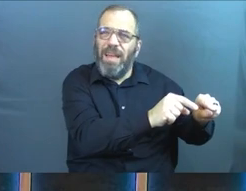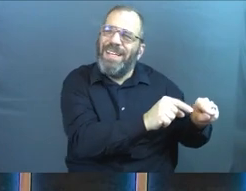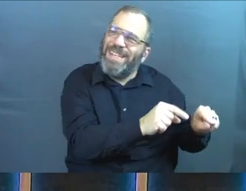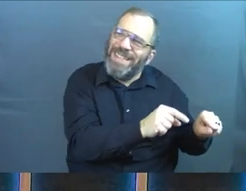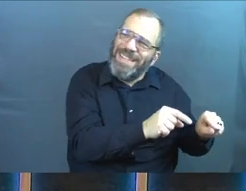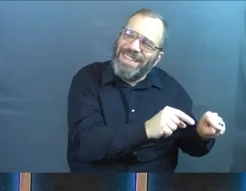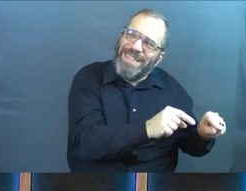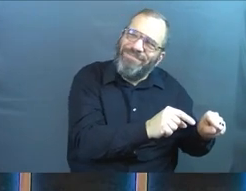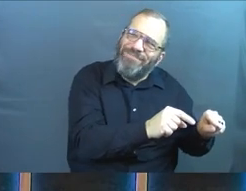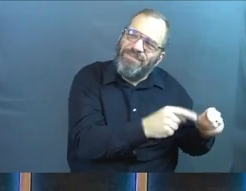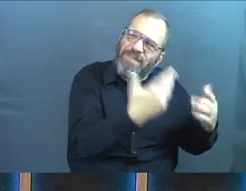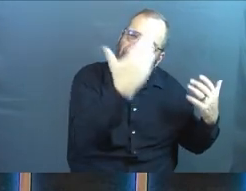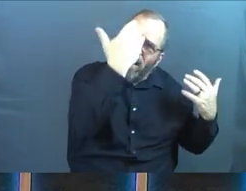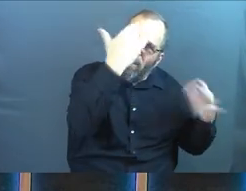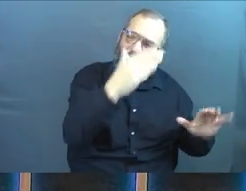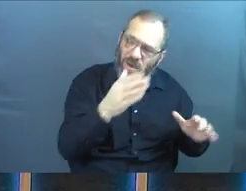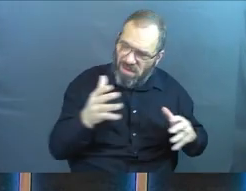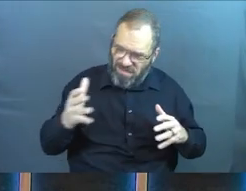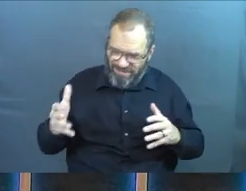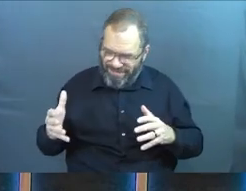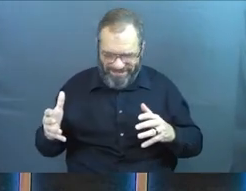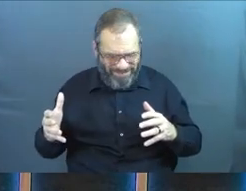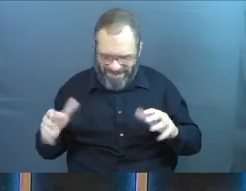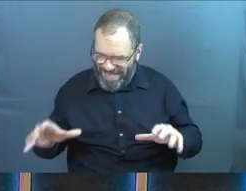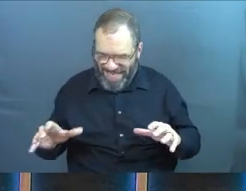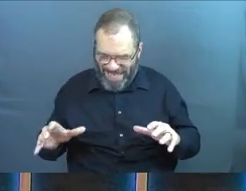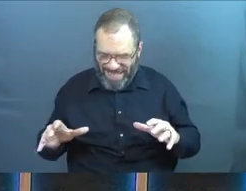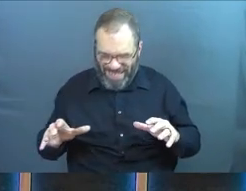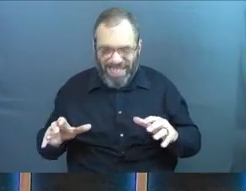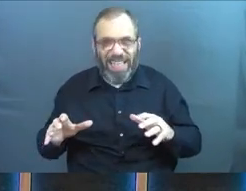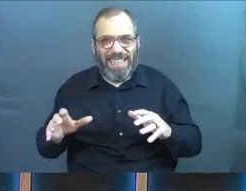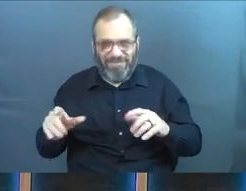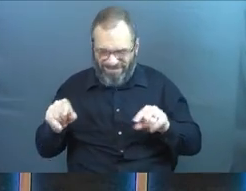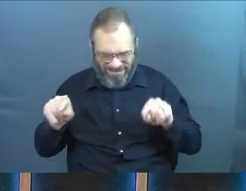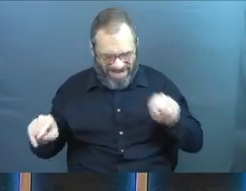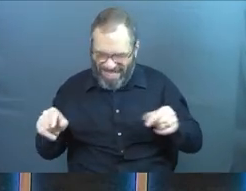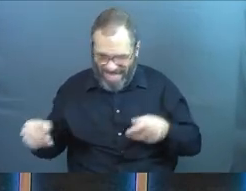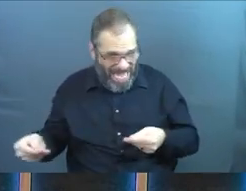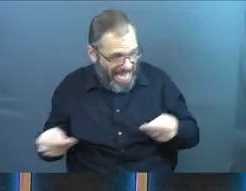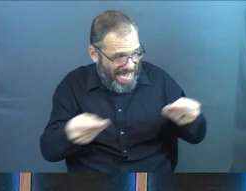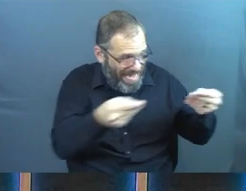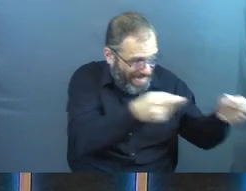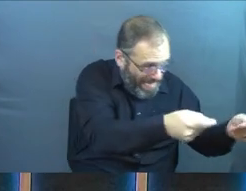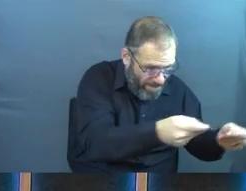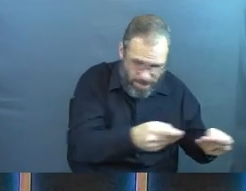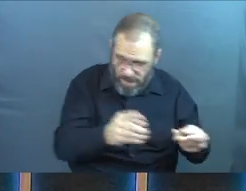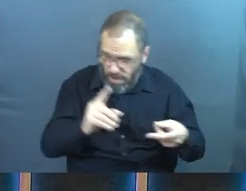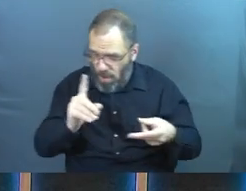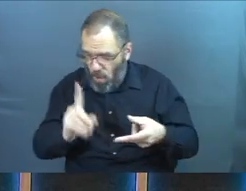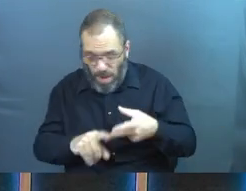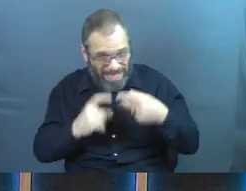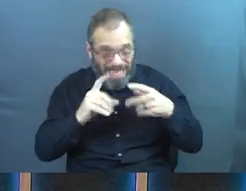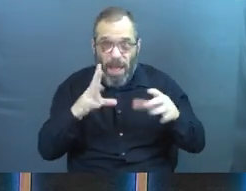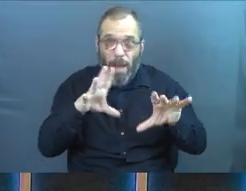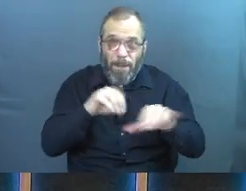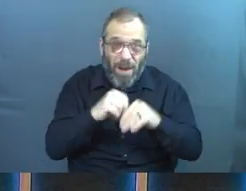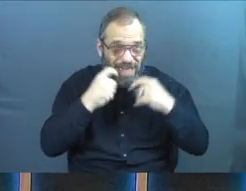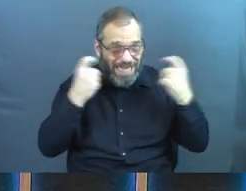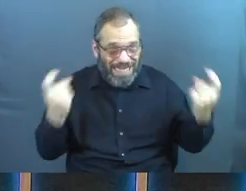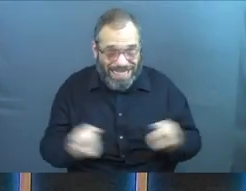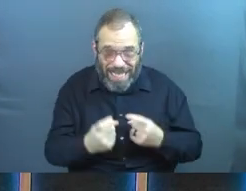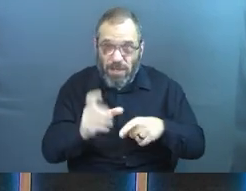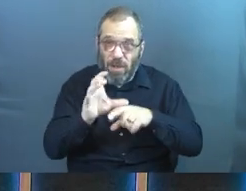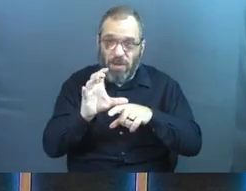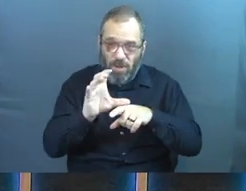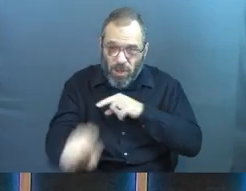don't know, number one, did they, as part of that transaction, did they give it to him? Was it part of the fall? Was it part of the curse